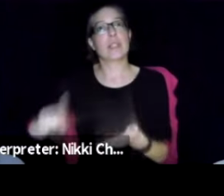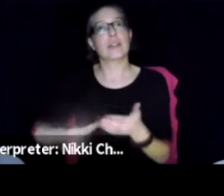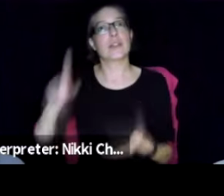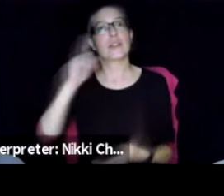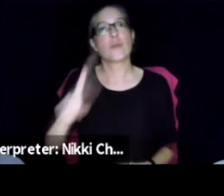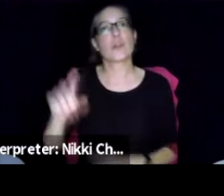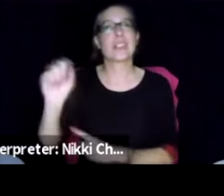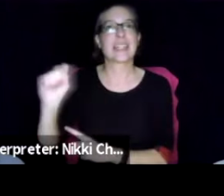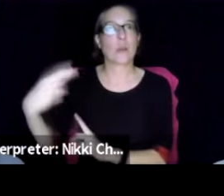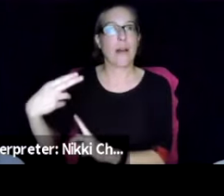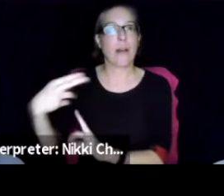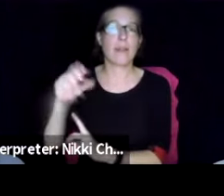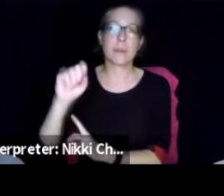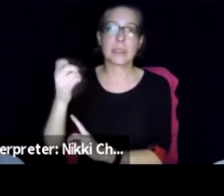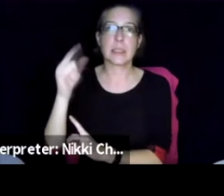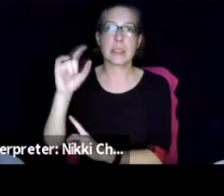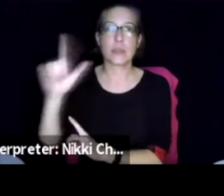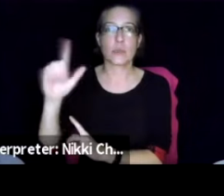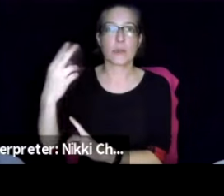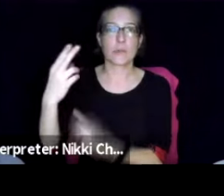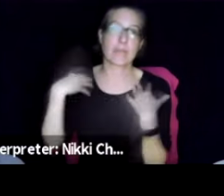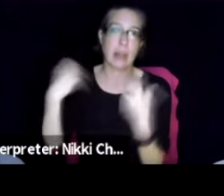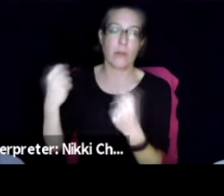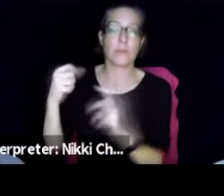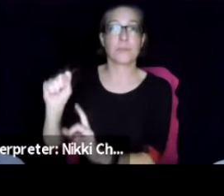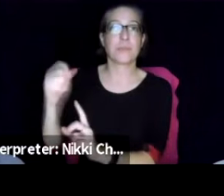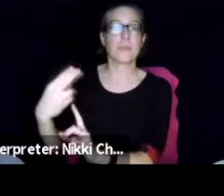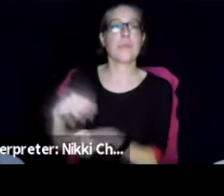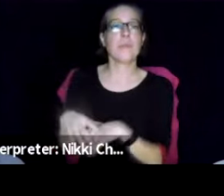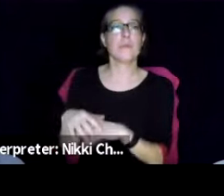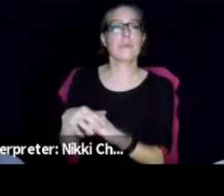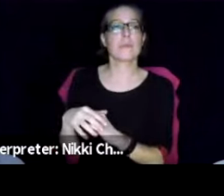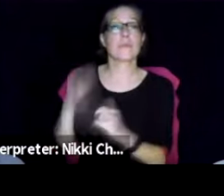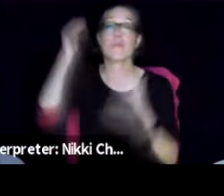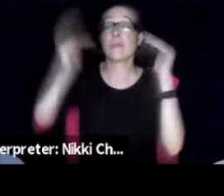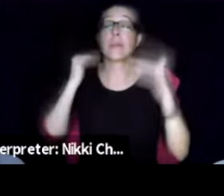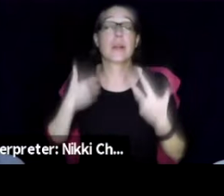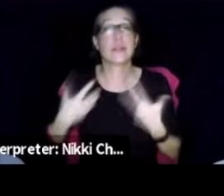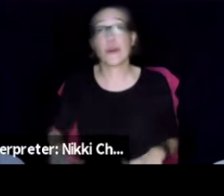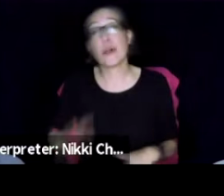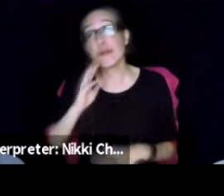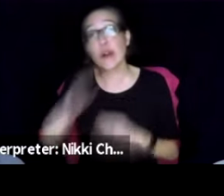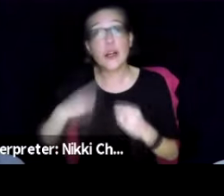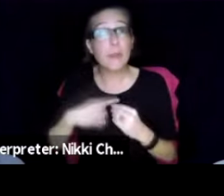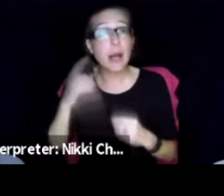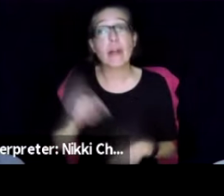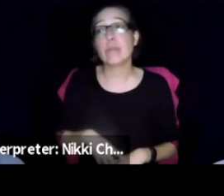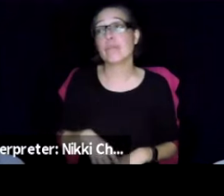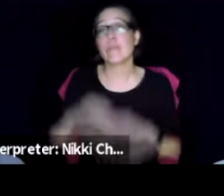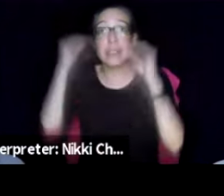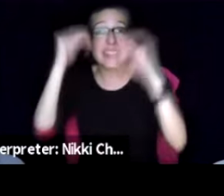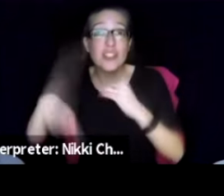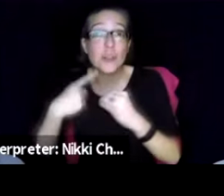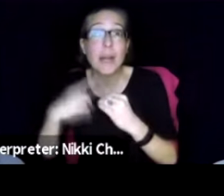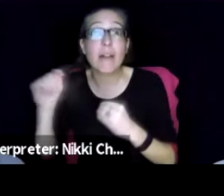important, because as much as adults don't want to talk about it or think about it, how sexual and reproductive health affects us young people, it